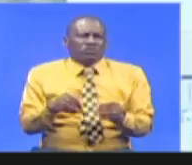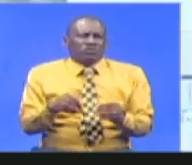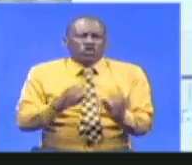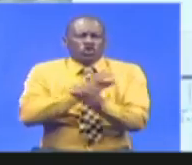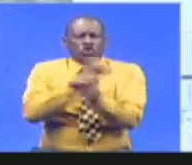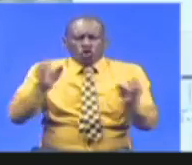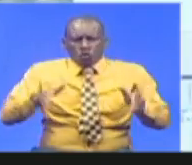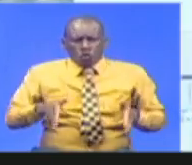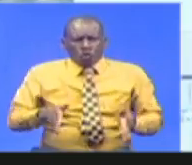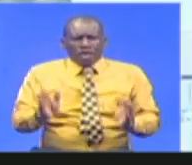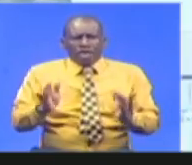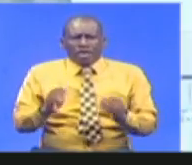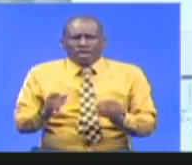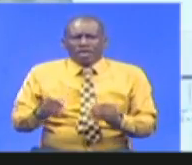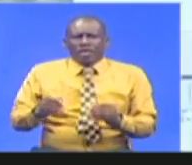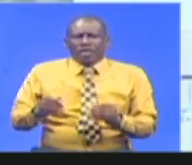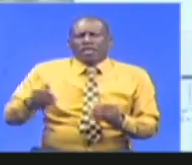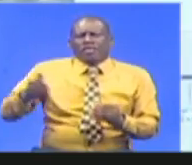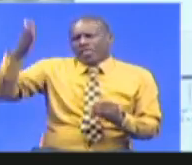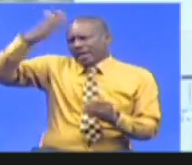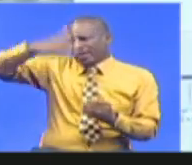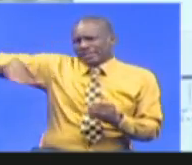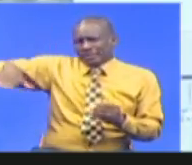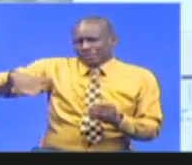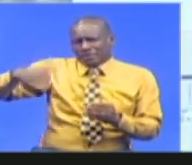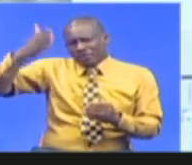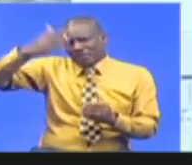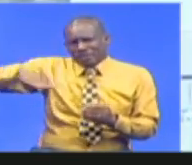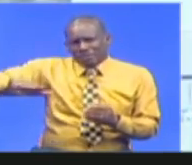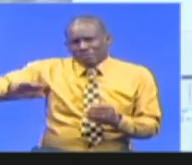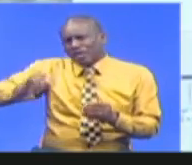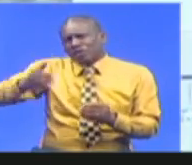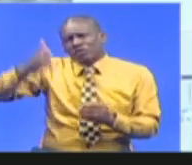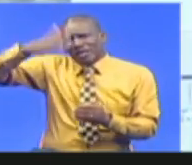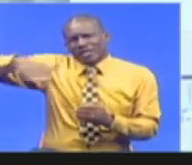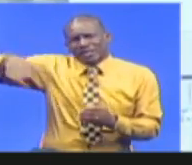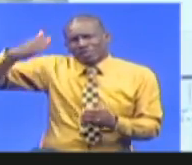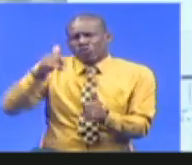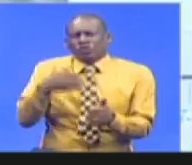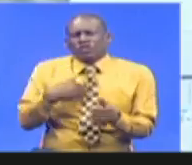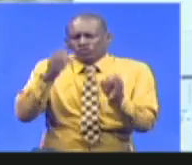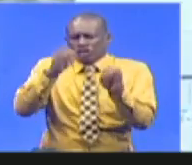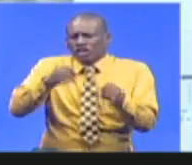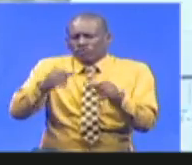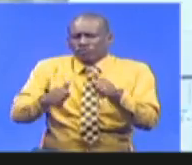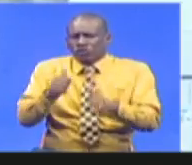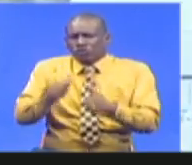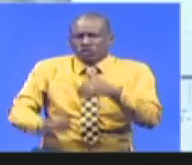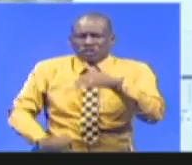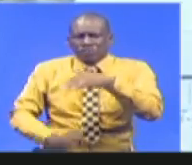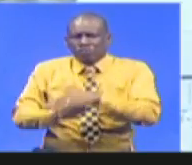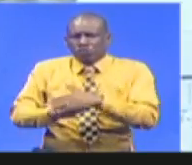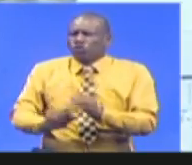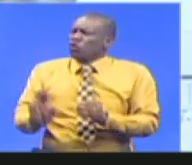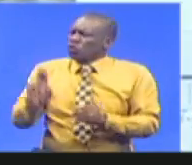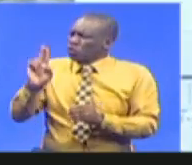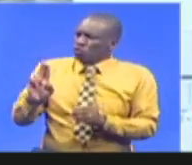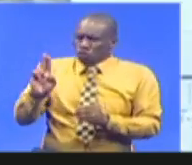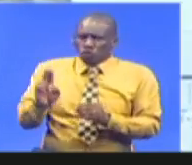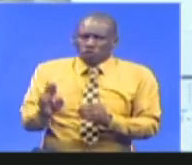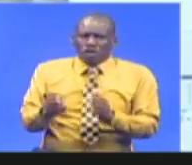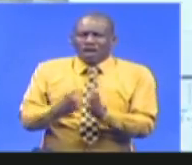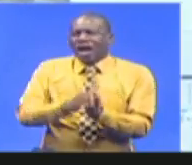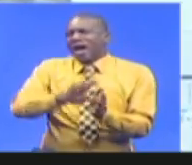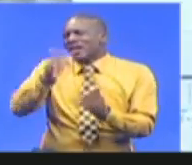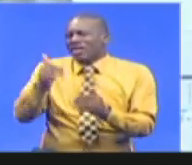way the assembly that comprises of individuals that support Uhuru Muigai Kenyatta and